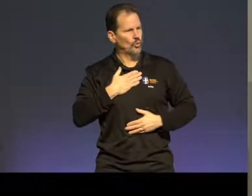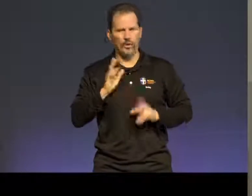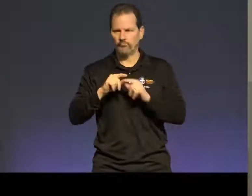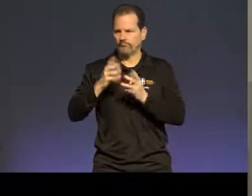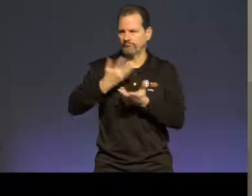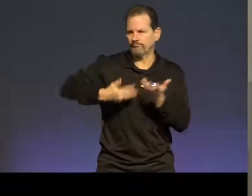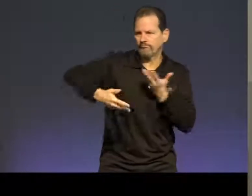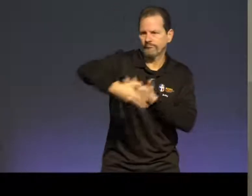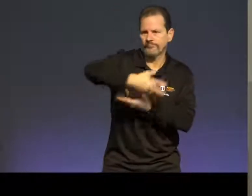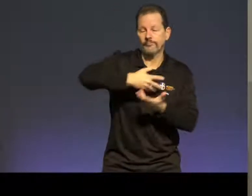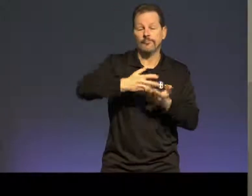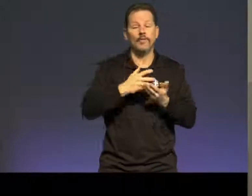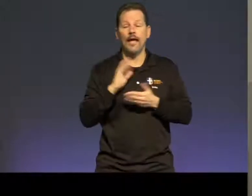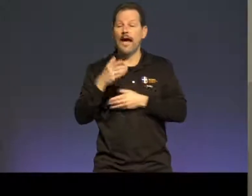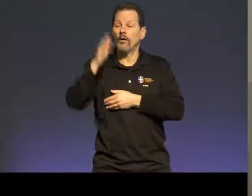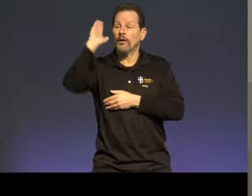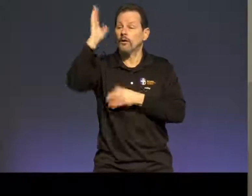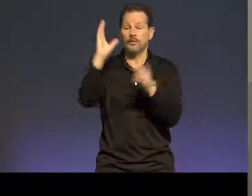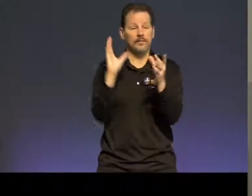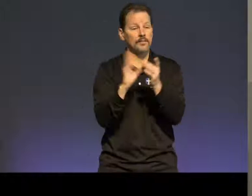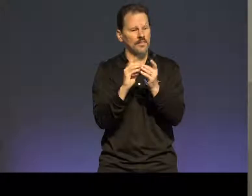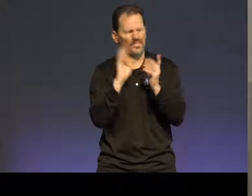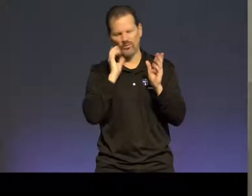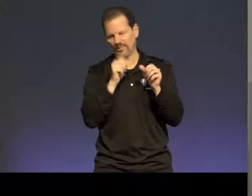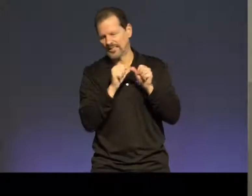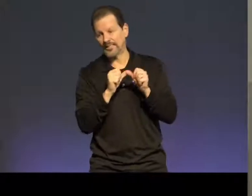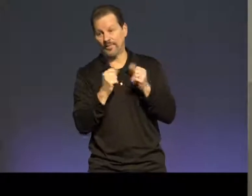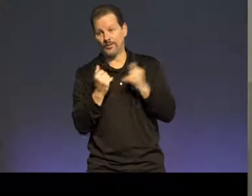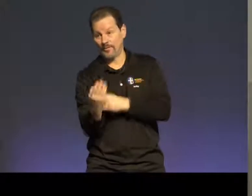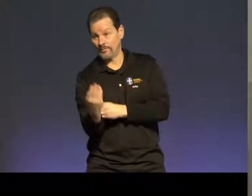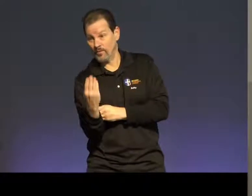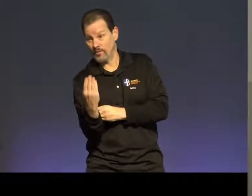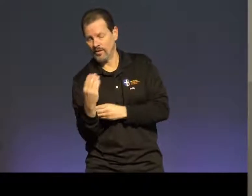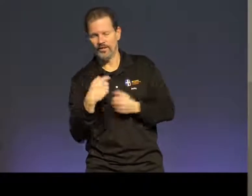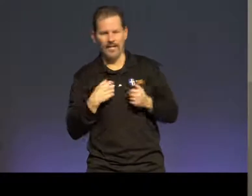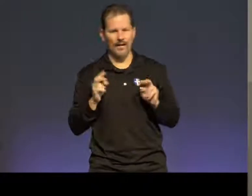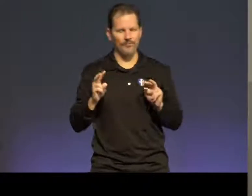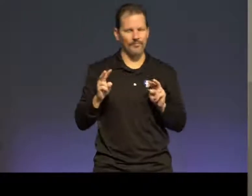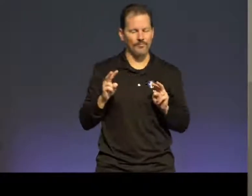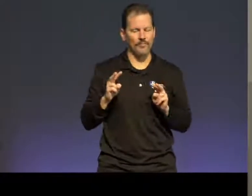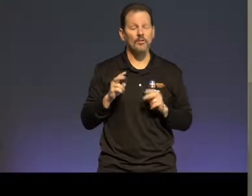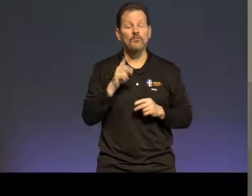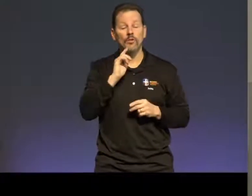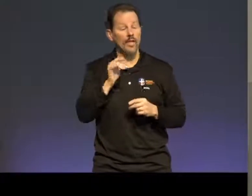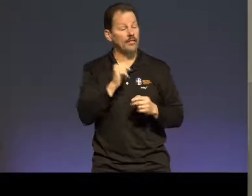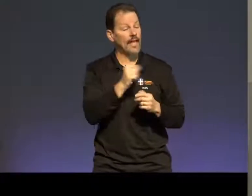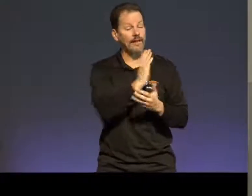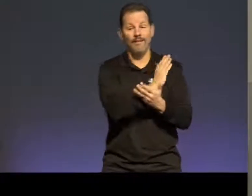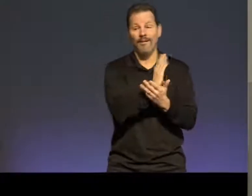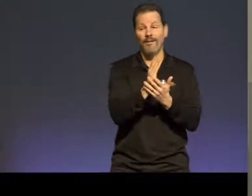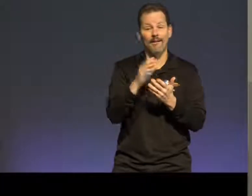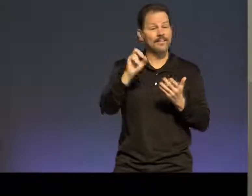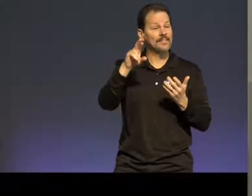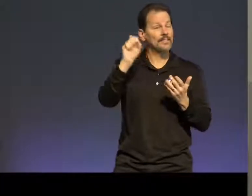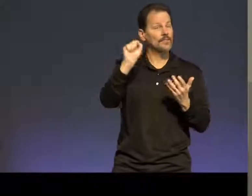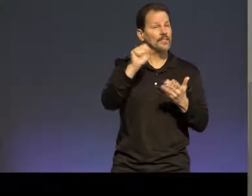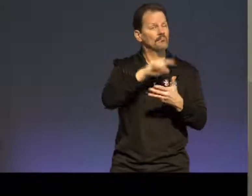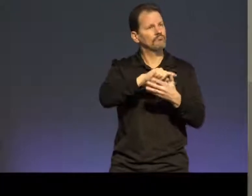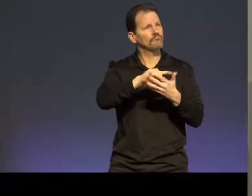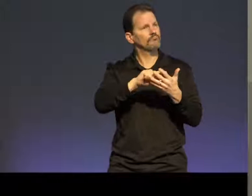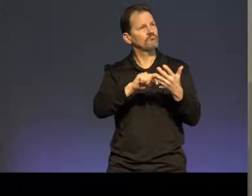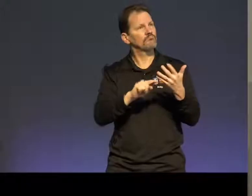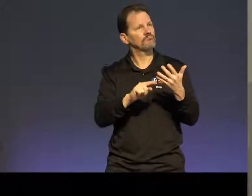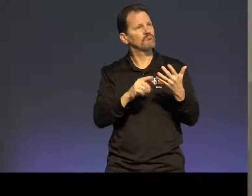this series this morning, and I'm excited about it. Because, one, I'm preaching through a series that in my life, I don't recall ever getting